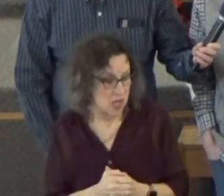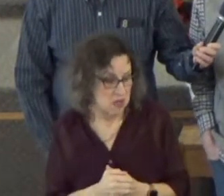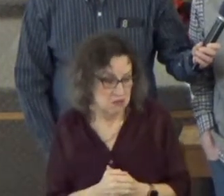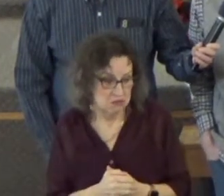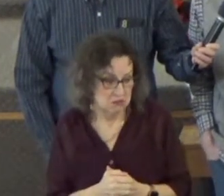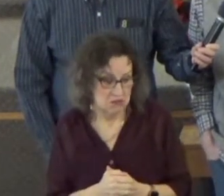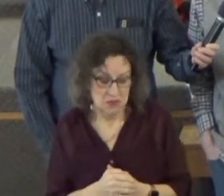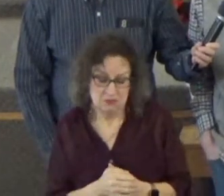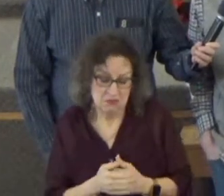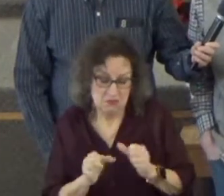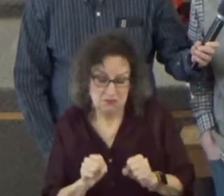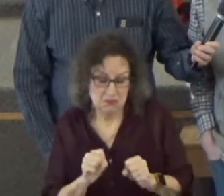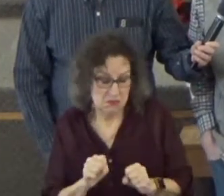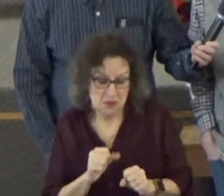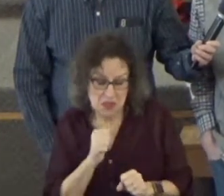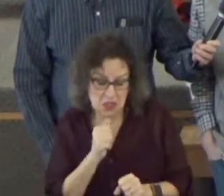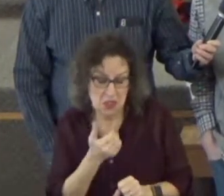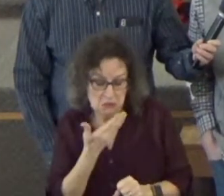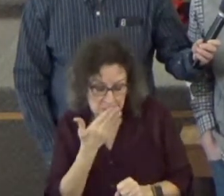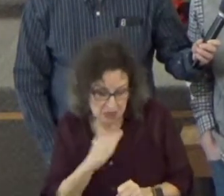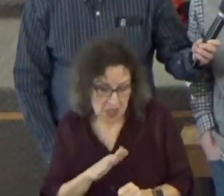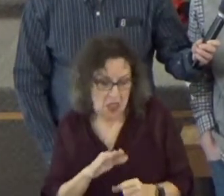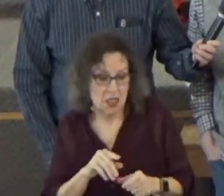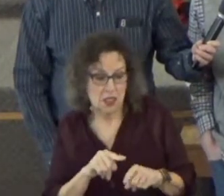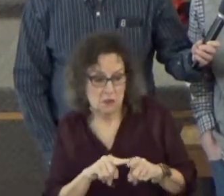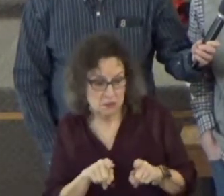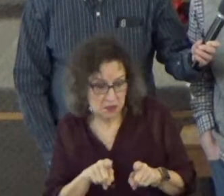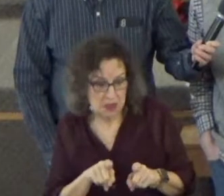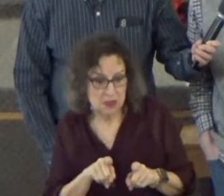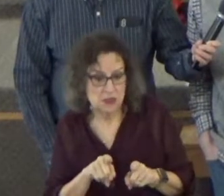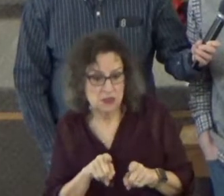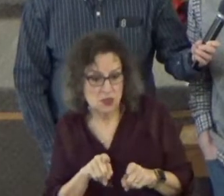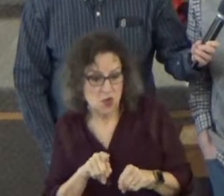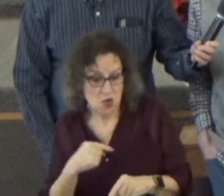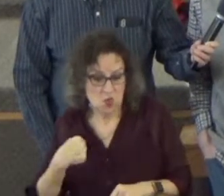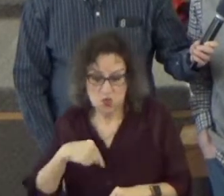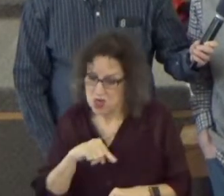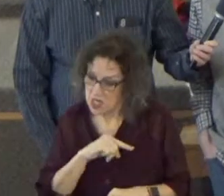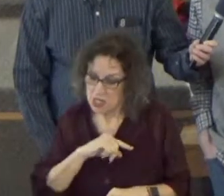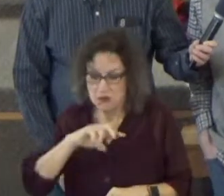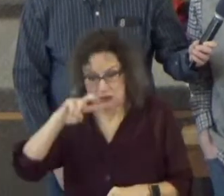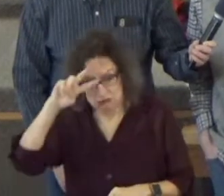know, not necessarily that it's bad to, you know, always learn about conflicted people, because we're imperfect too, right?